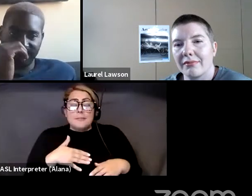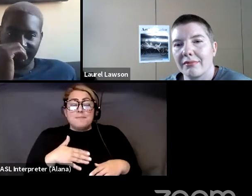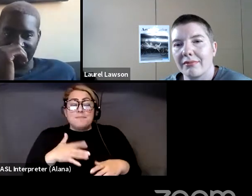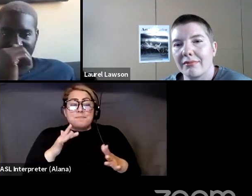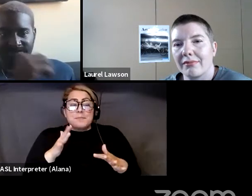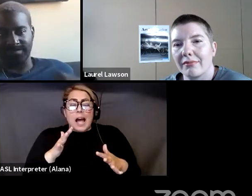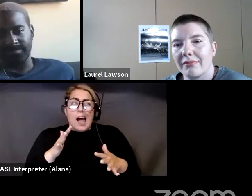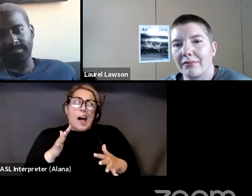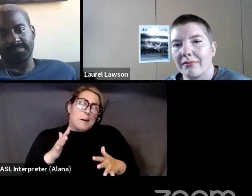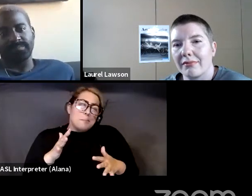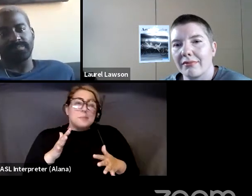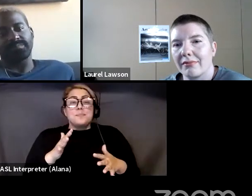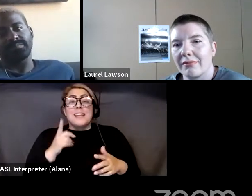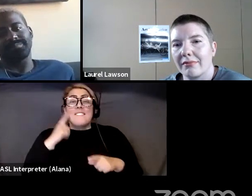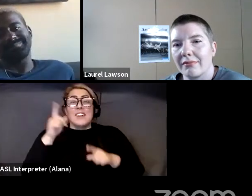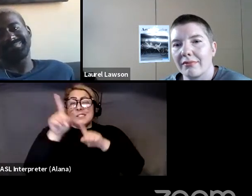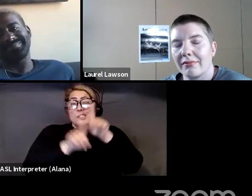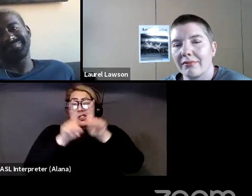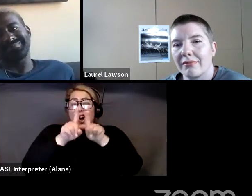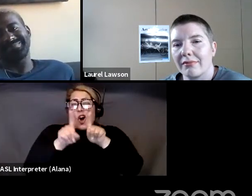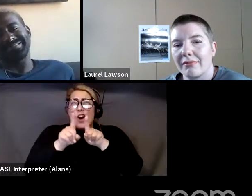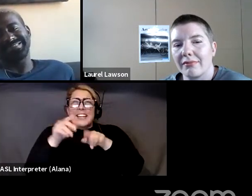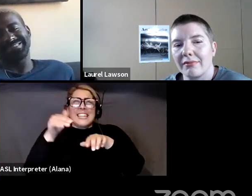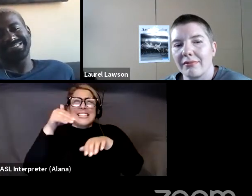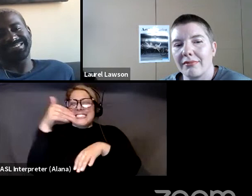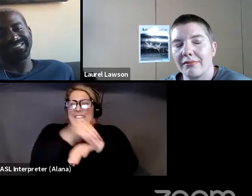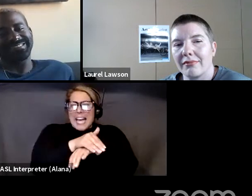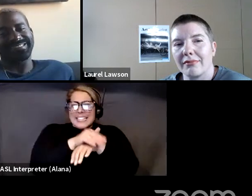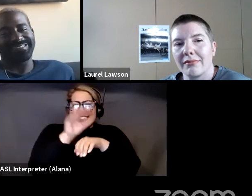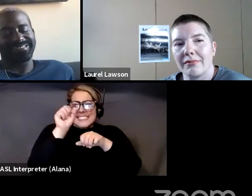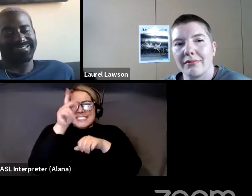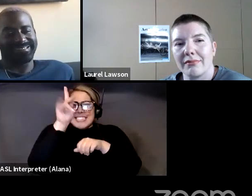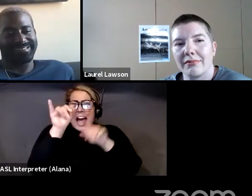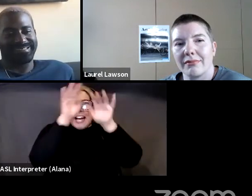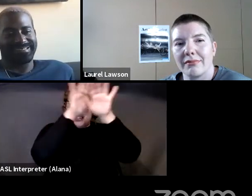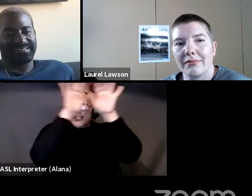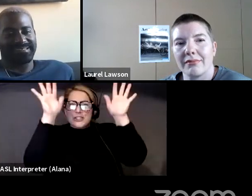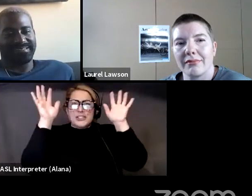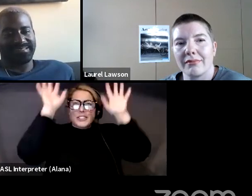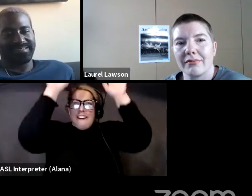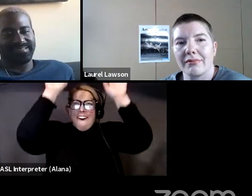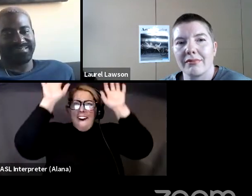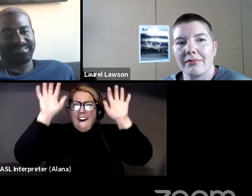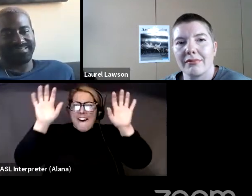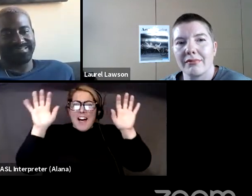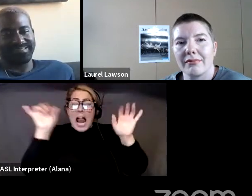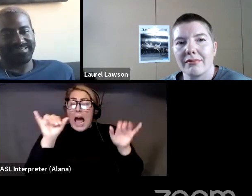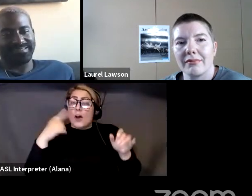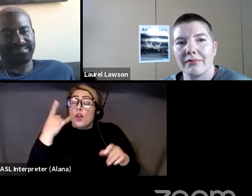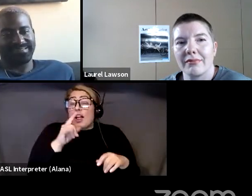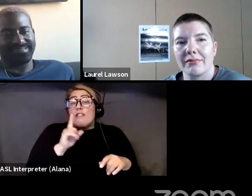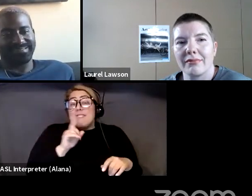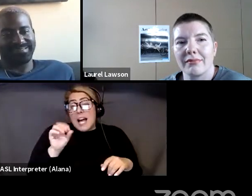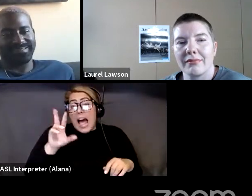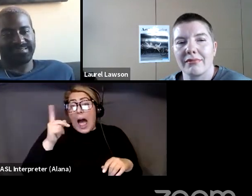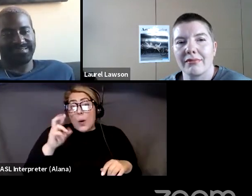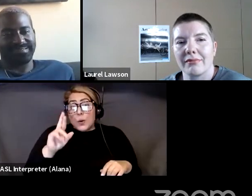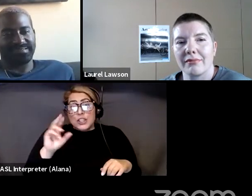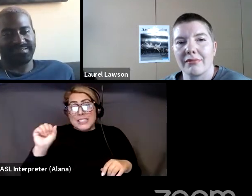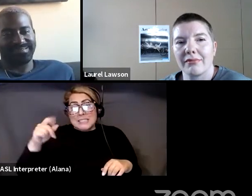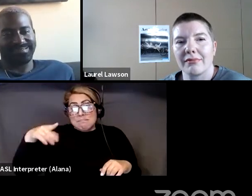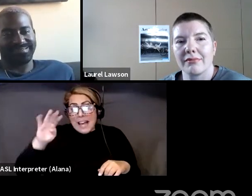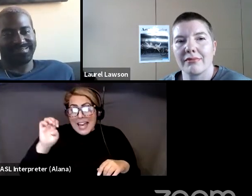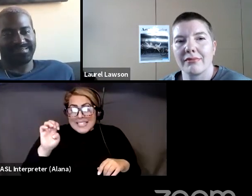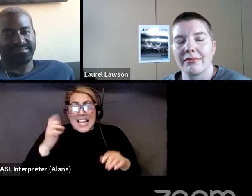a starry night sky, kind of like an outer space. And there's a circle